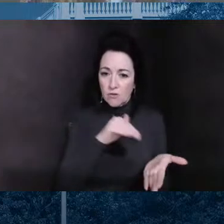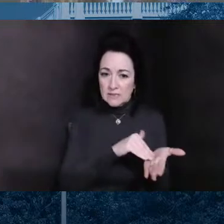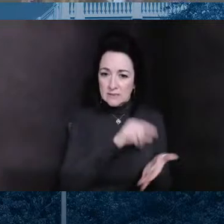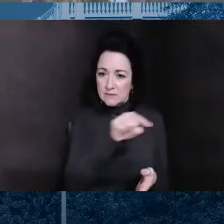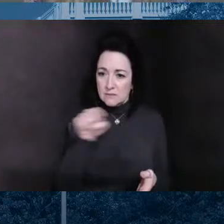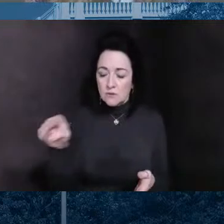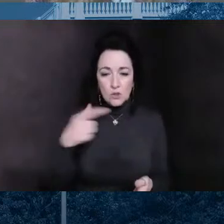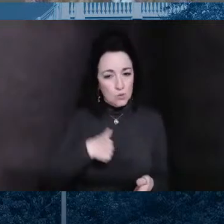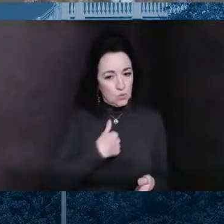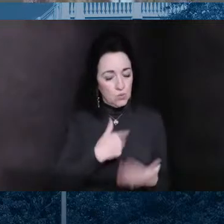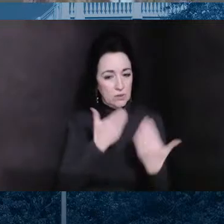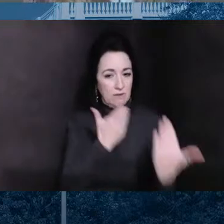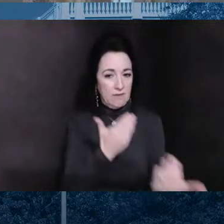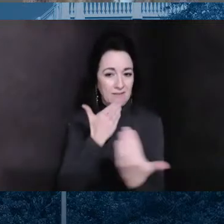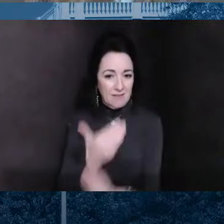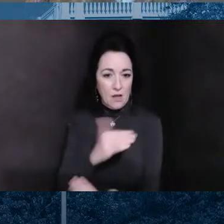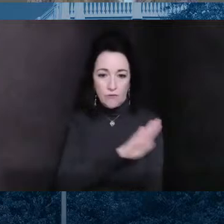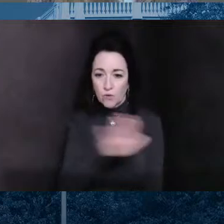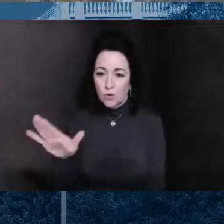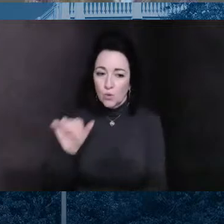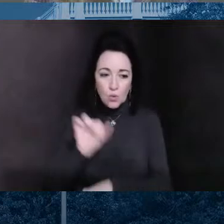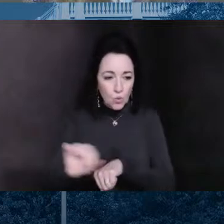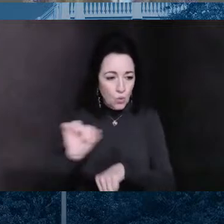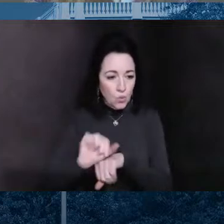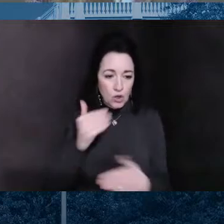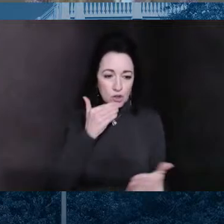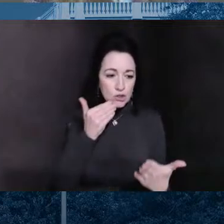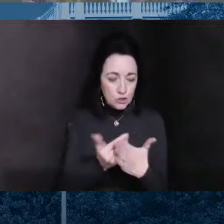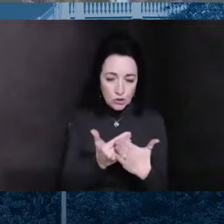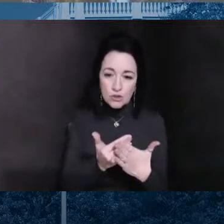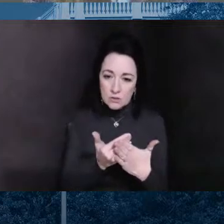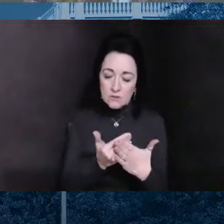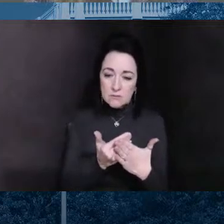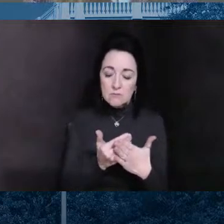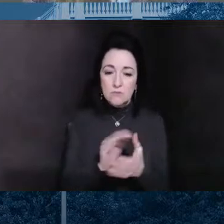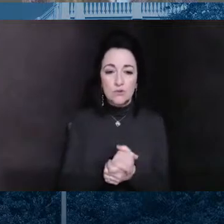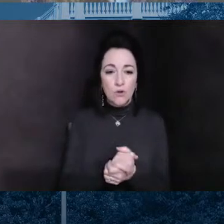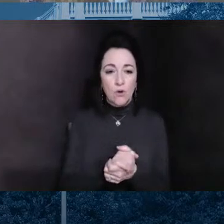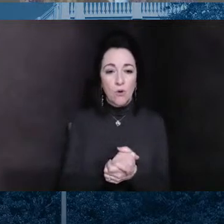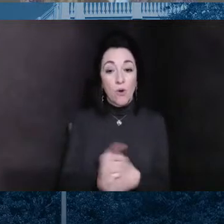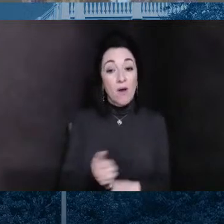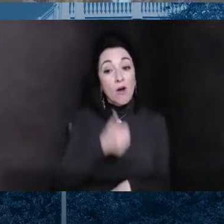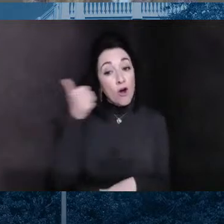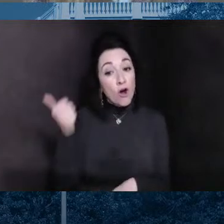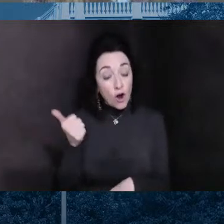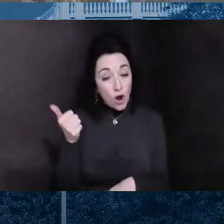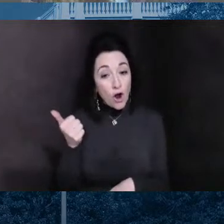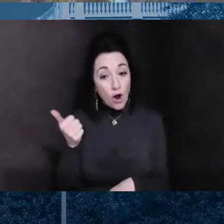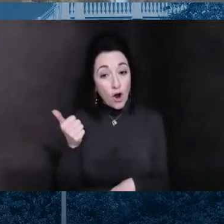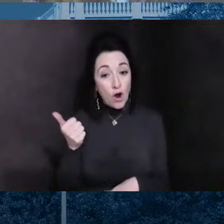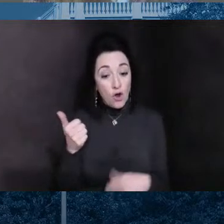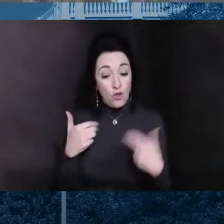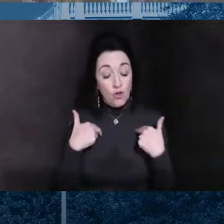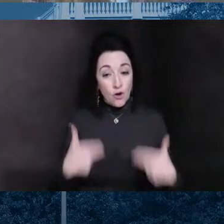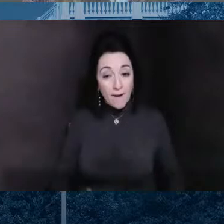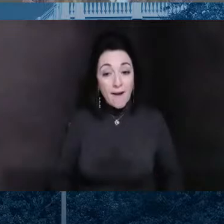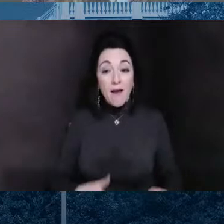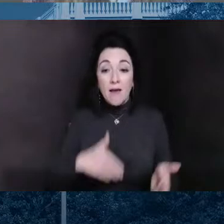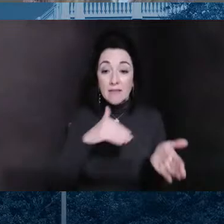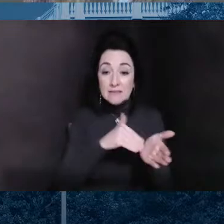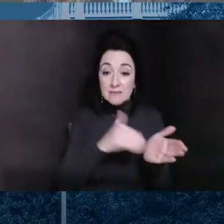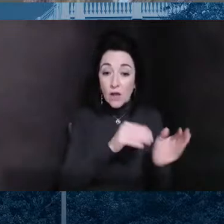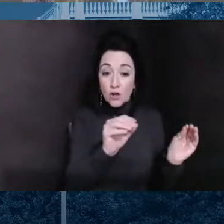we're really grateful to the work that they are doing, but other medical practices are really standing up. I want to give a huge shout out